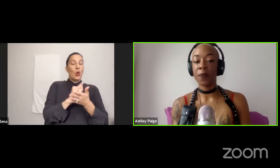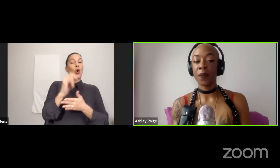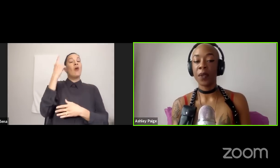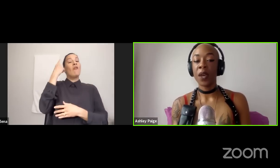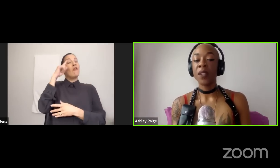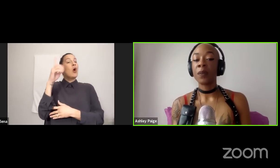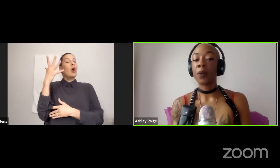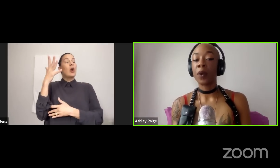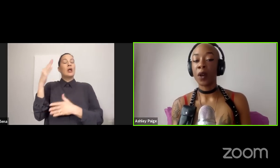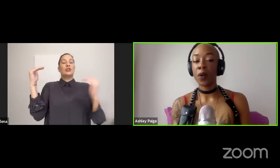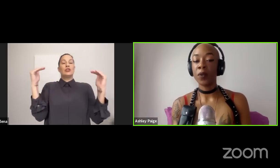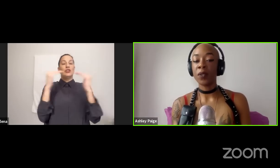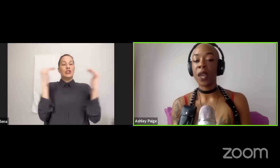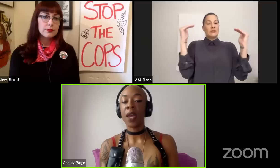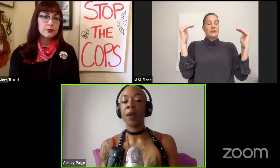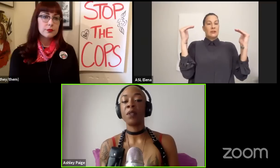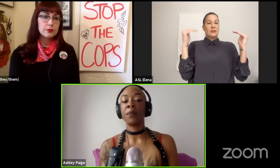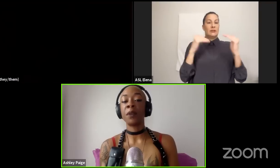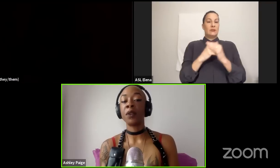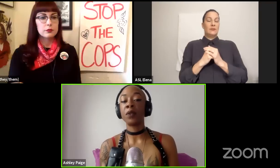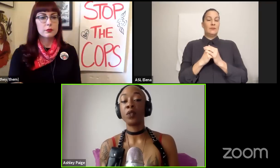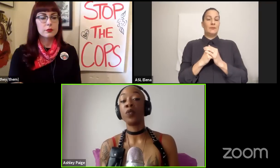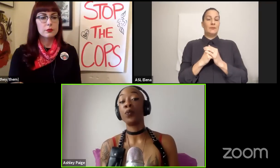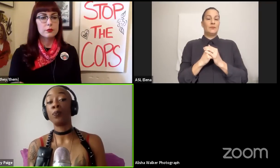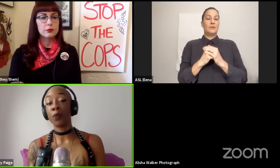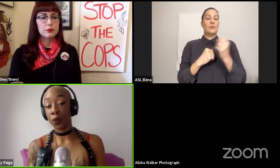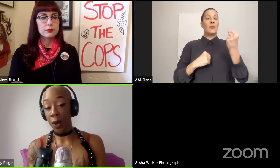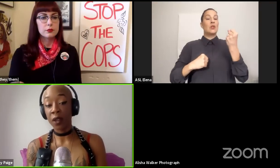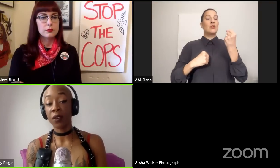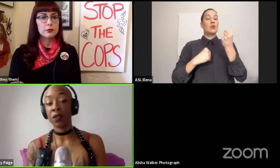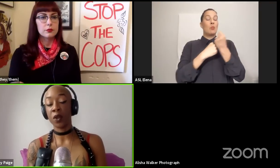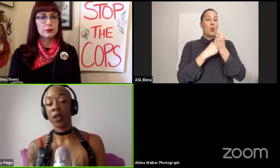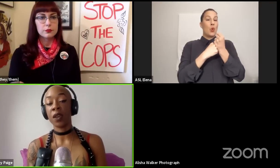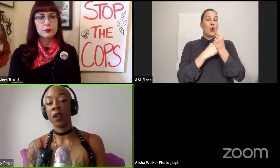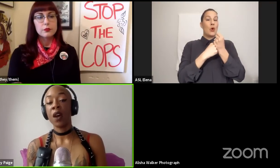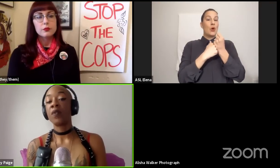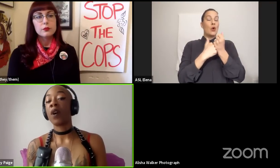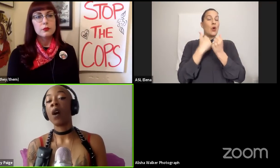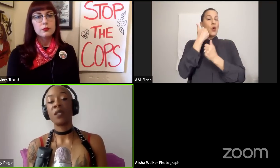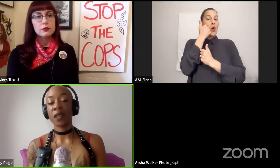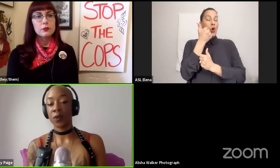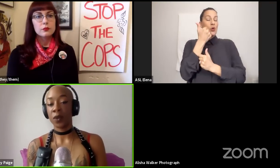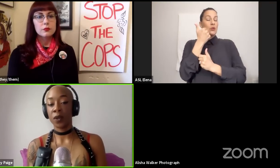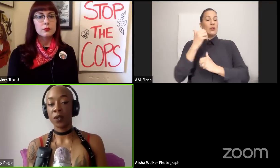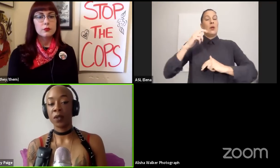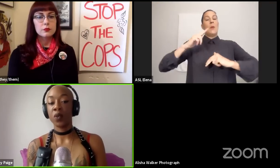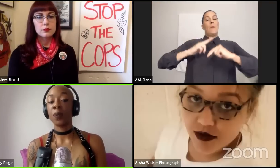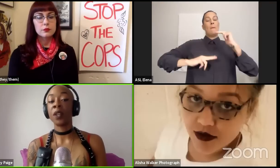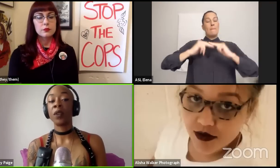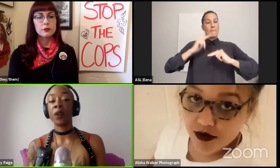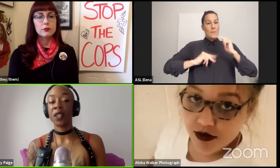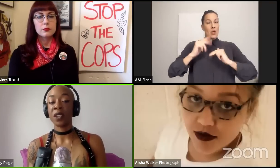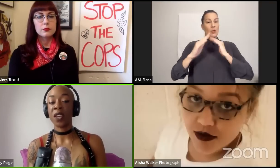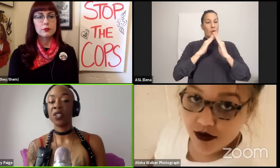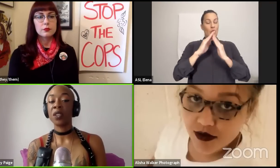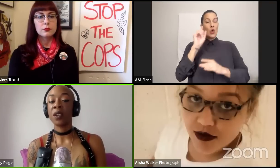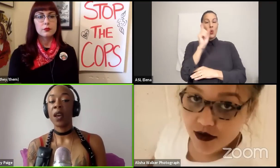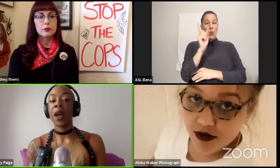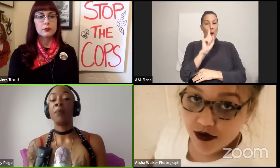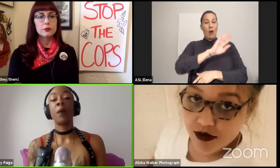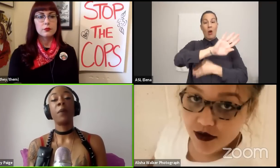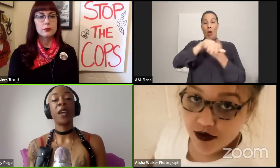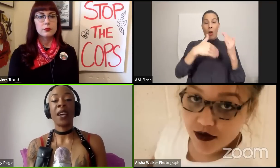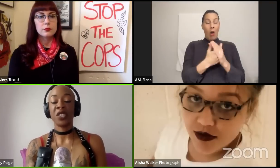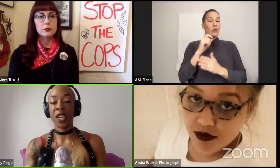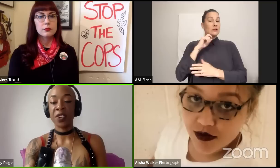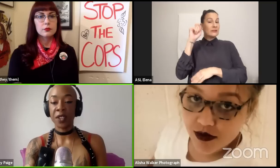Campaign. Support Hose aim to build radical community for all sex workers through political education